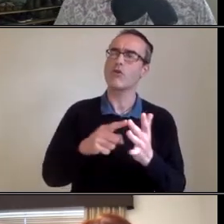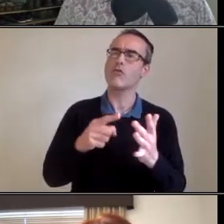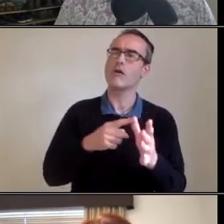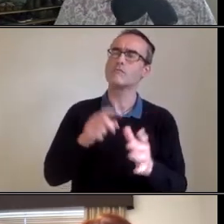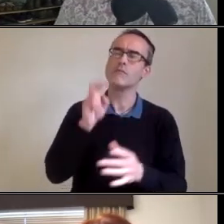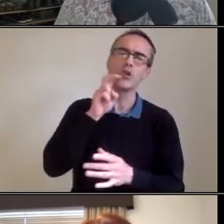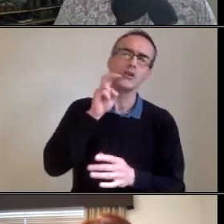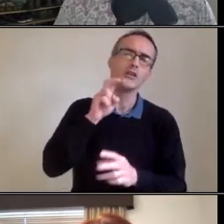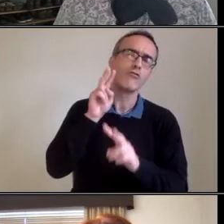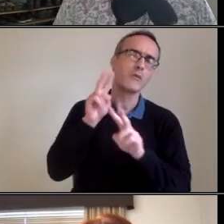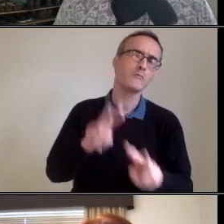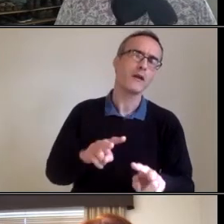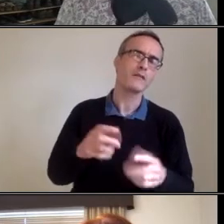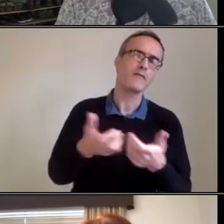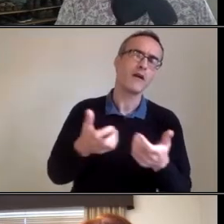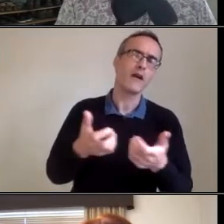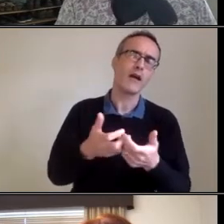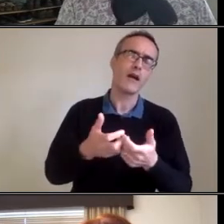those positive steps?